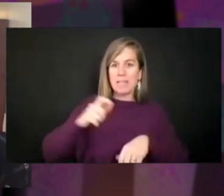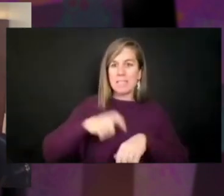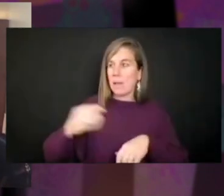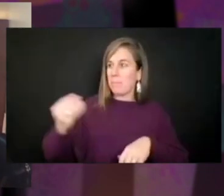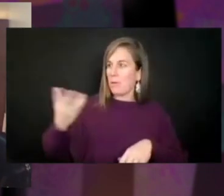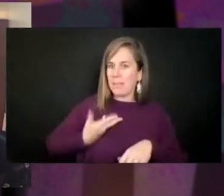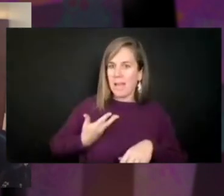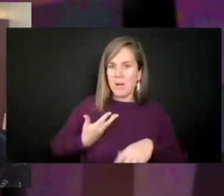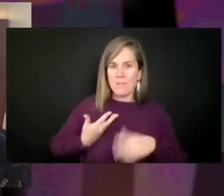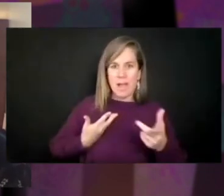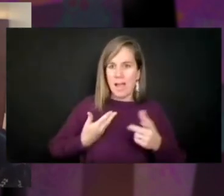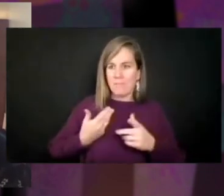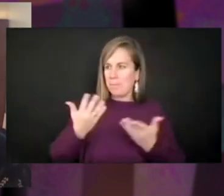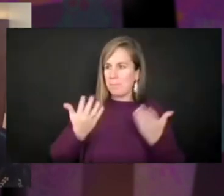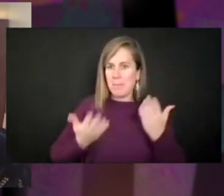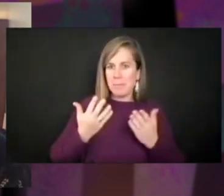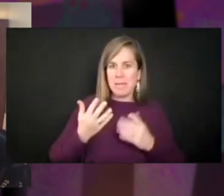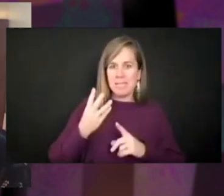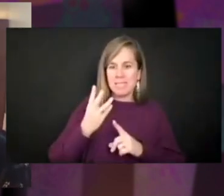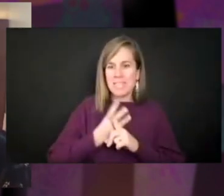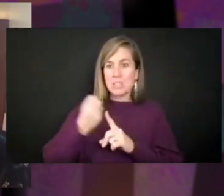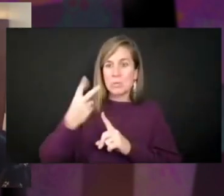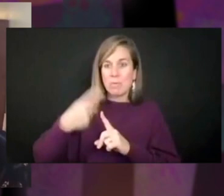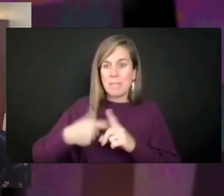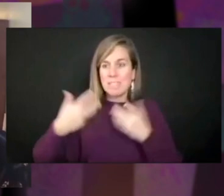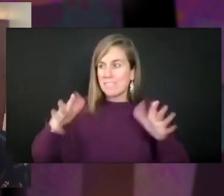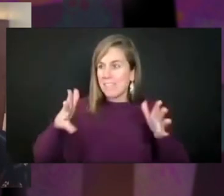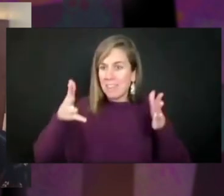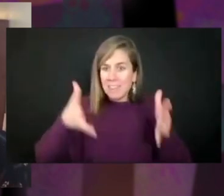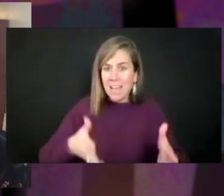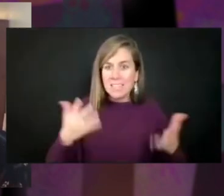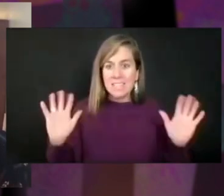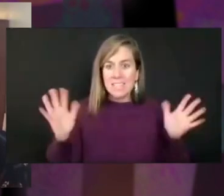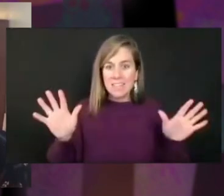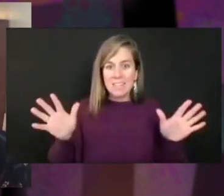got 6, maybe 12 months, depending on the time cycle of things.